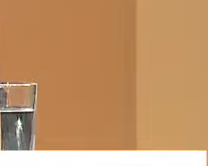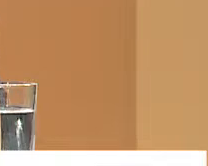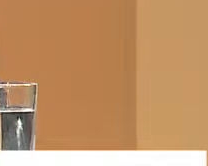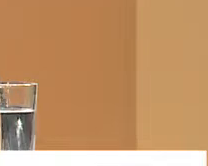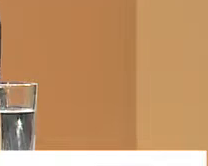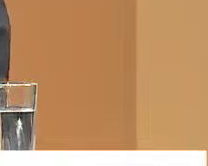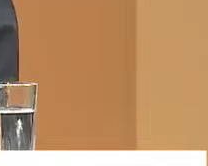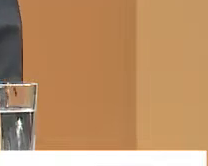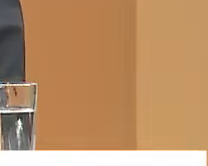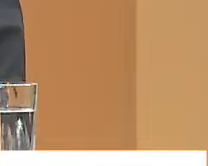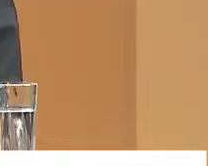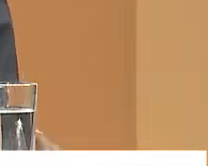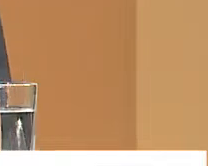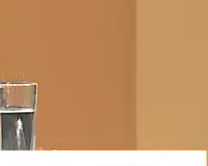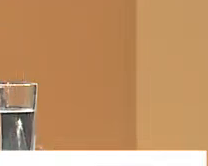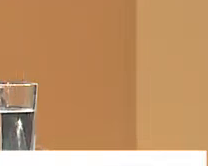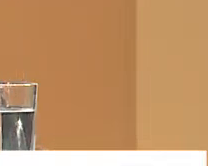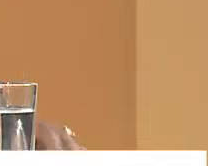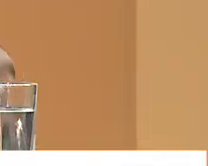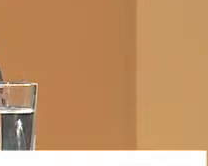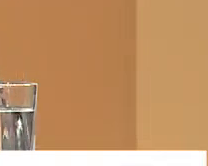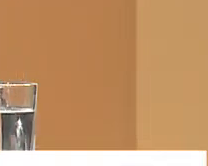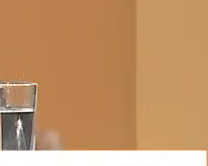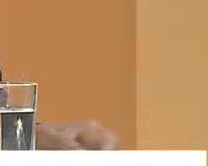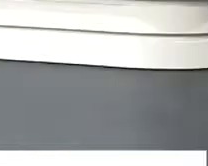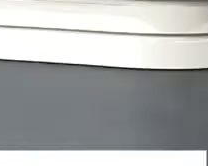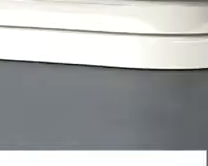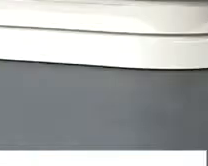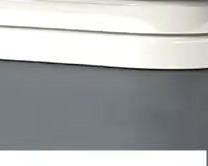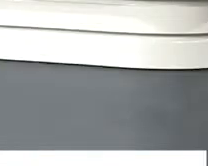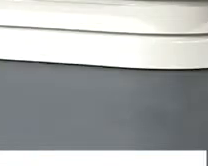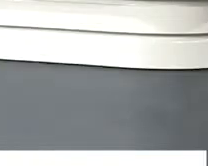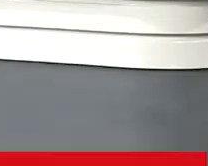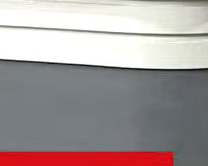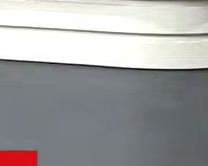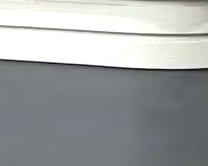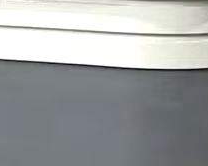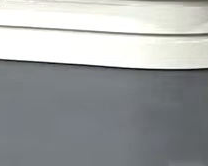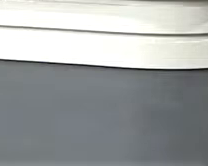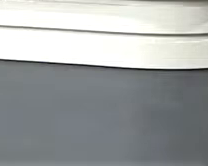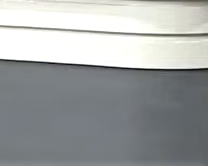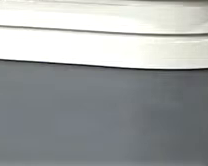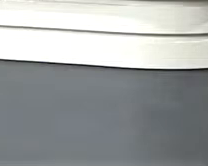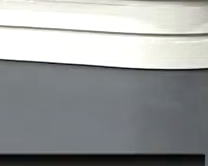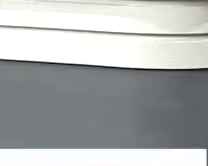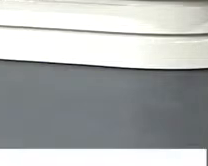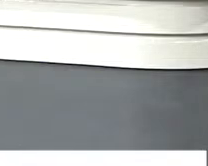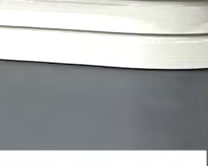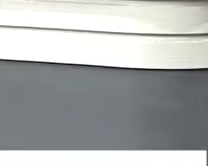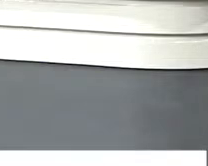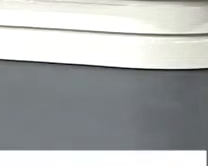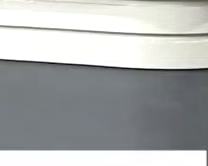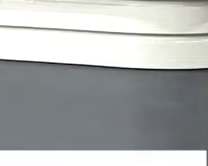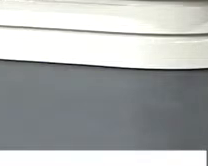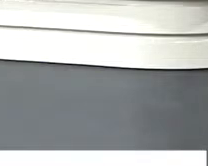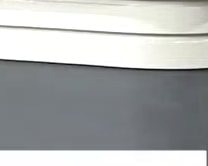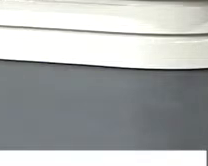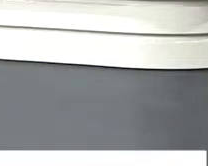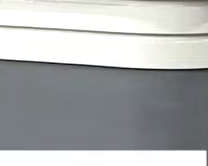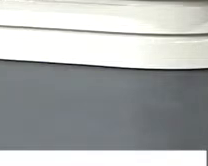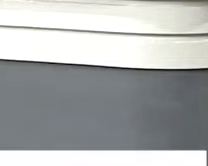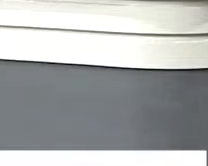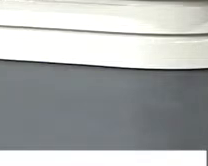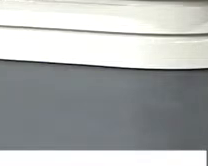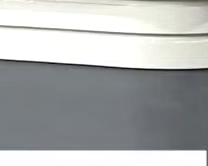very important. And of course what we call political maturity, and to put Kenya first, you know, before anything else. I mean, those are some of the conversations we are having